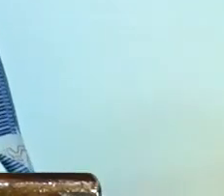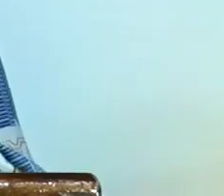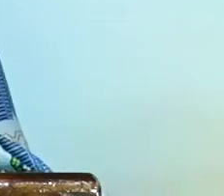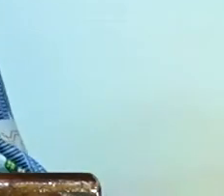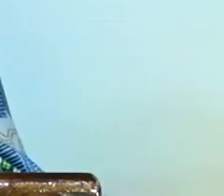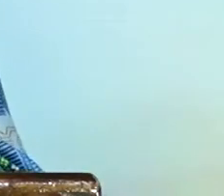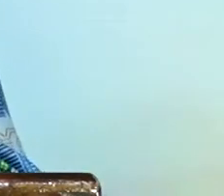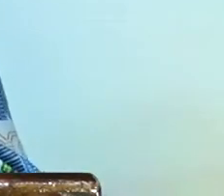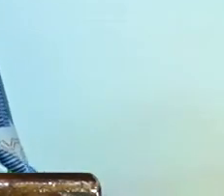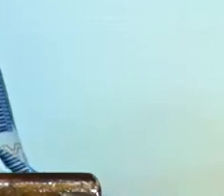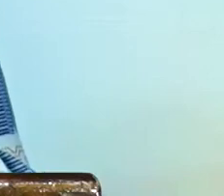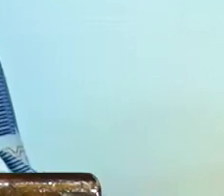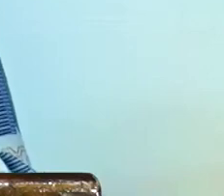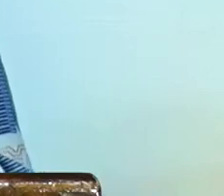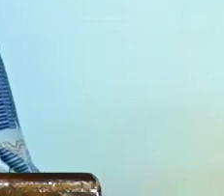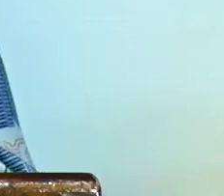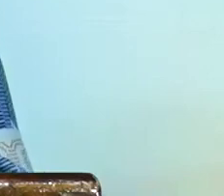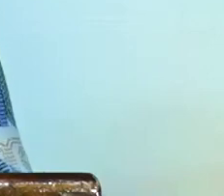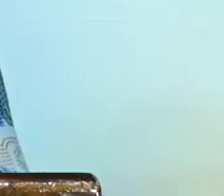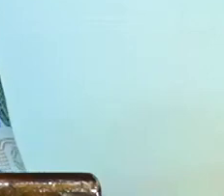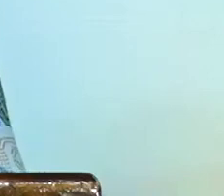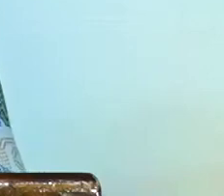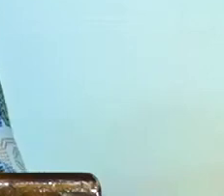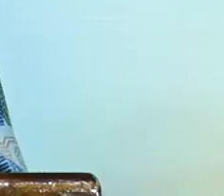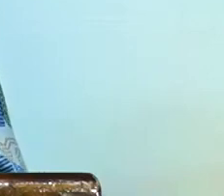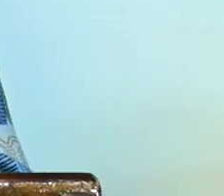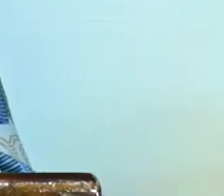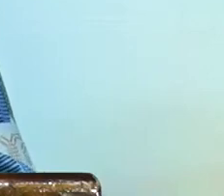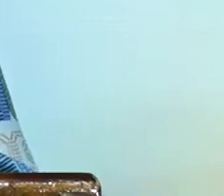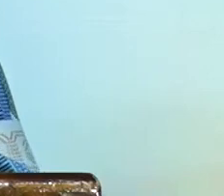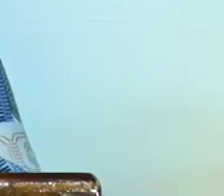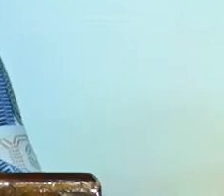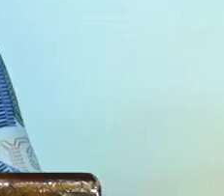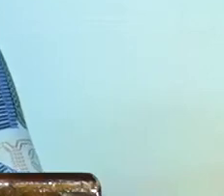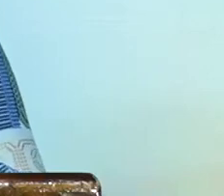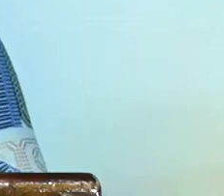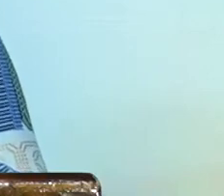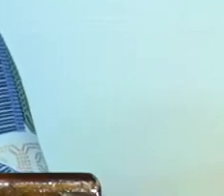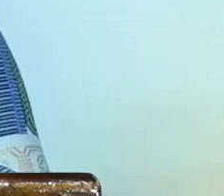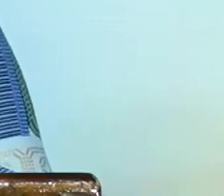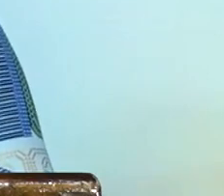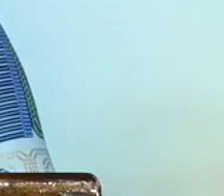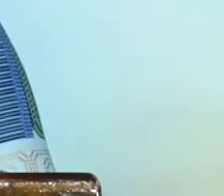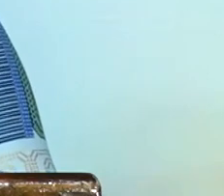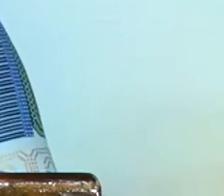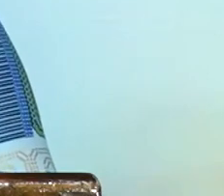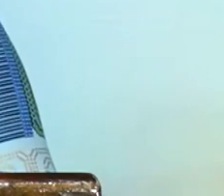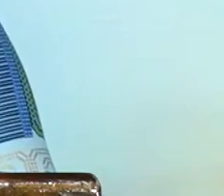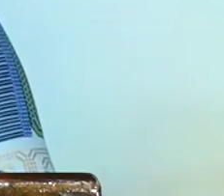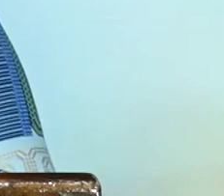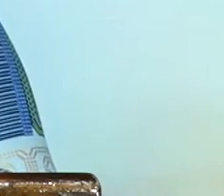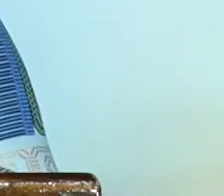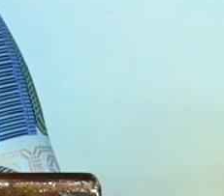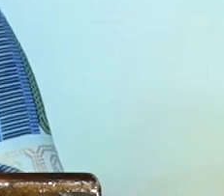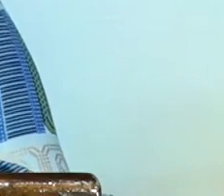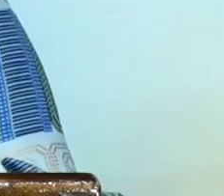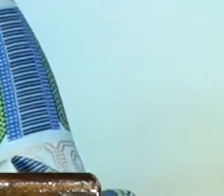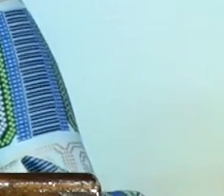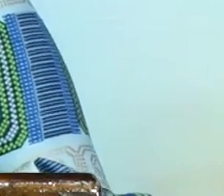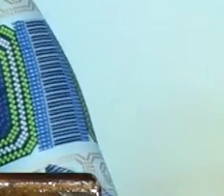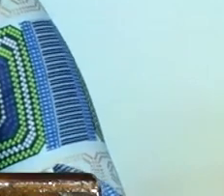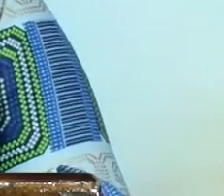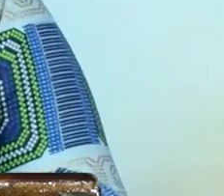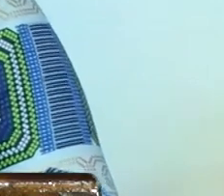taking it, you are standing on the edge. You are setting yourself, putting yourself at risk of going into dependence and addiction for